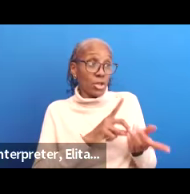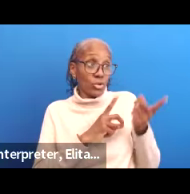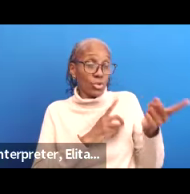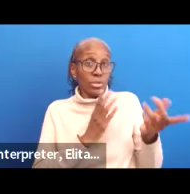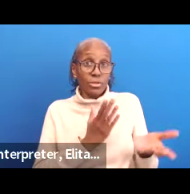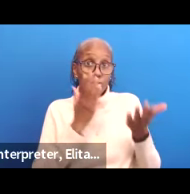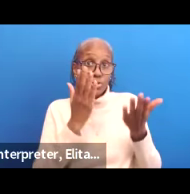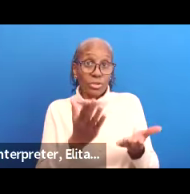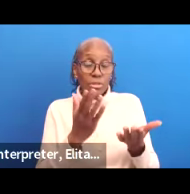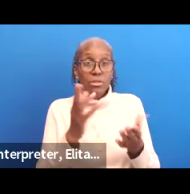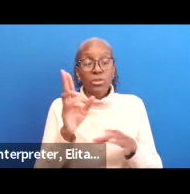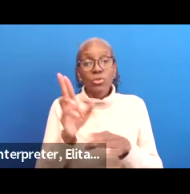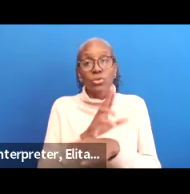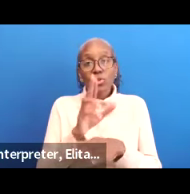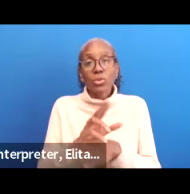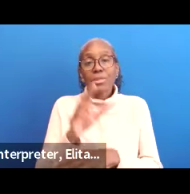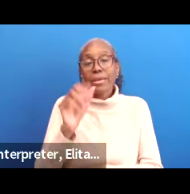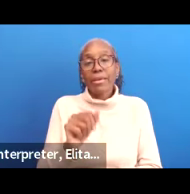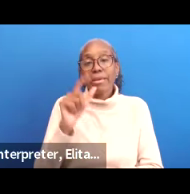called Allevin,